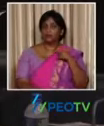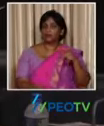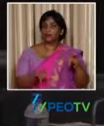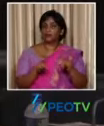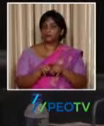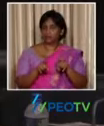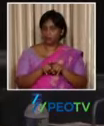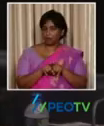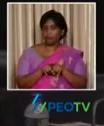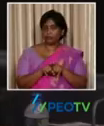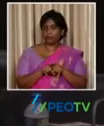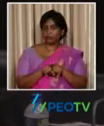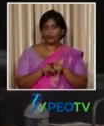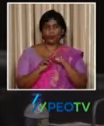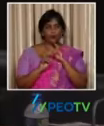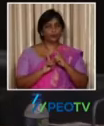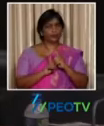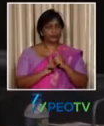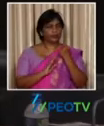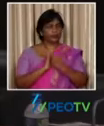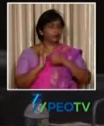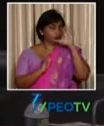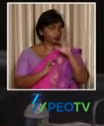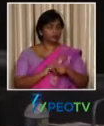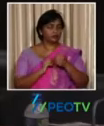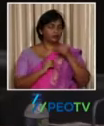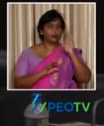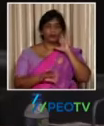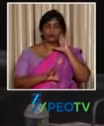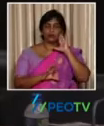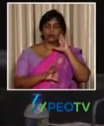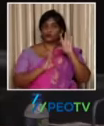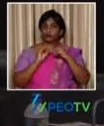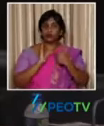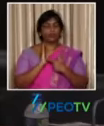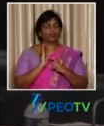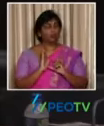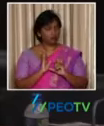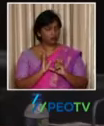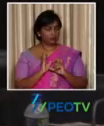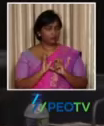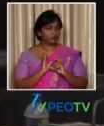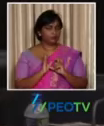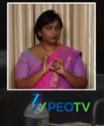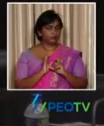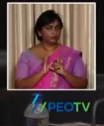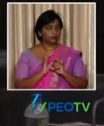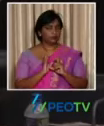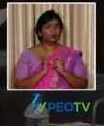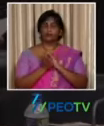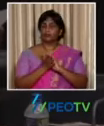happen is that technology companies who provide services for people to communicate are